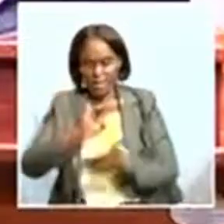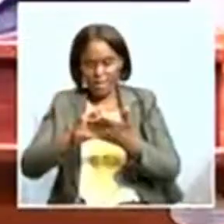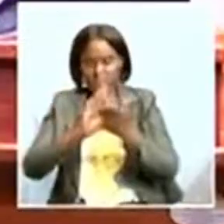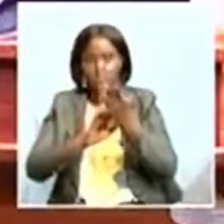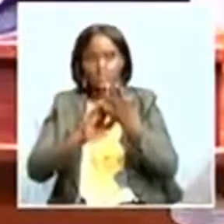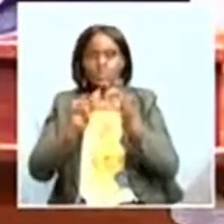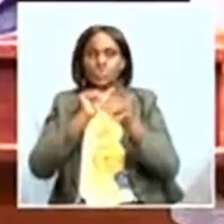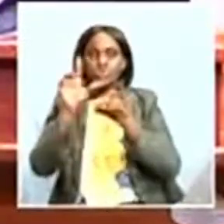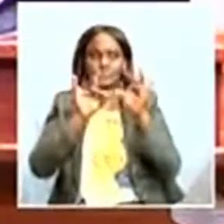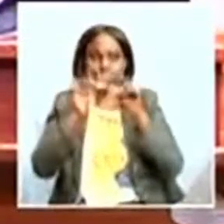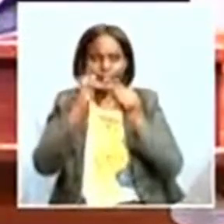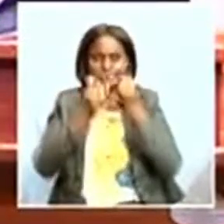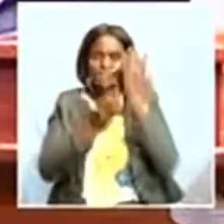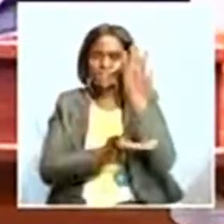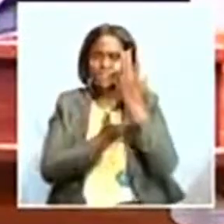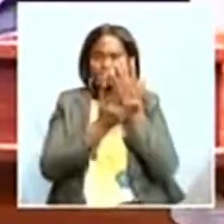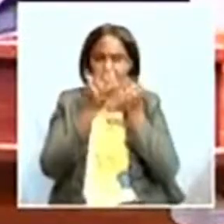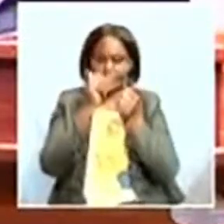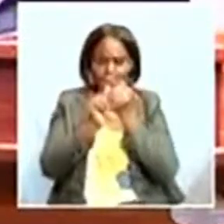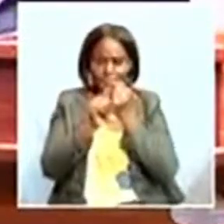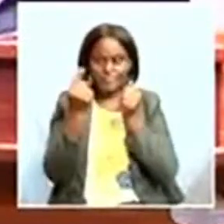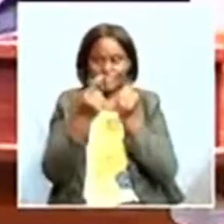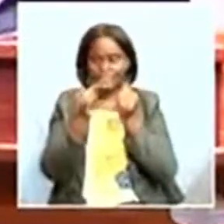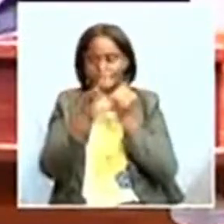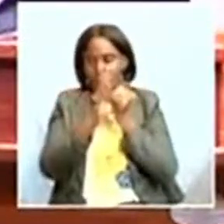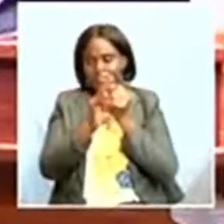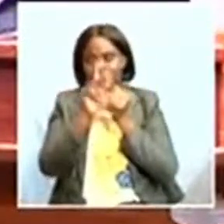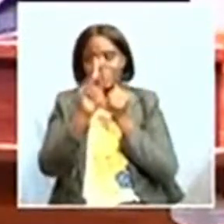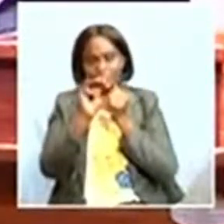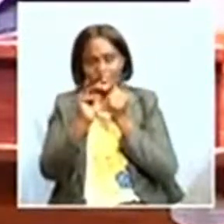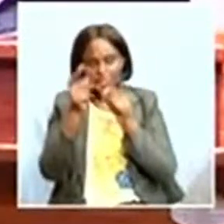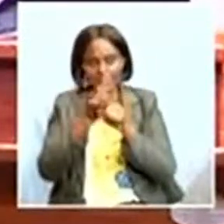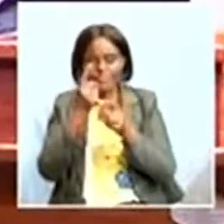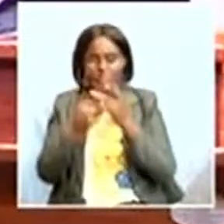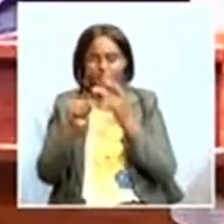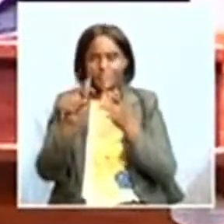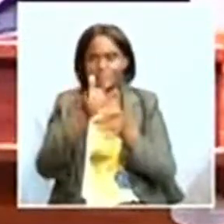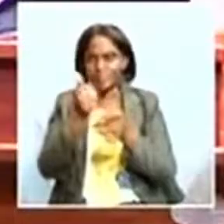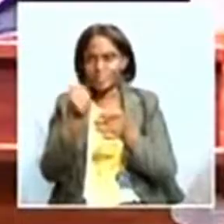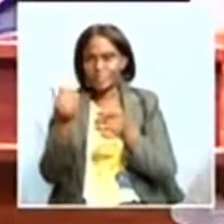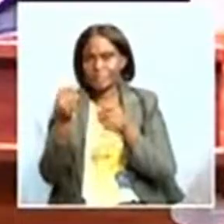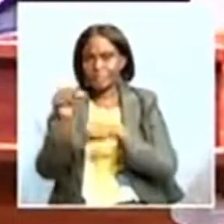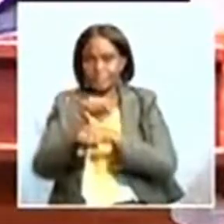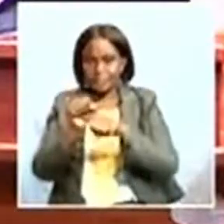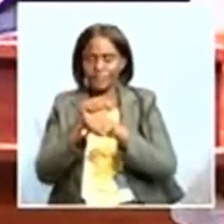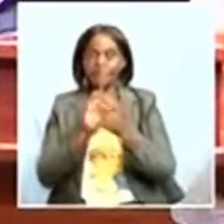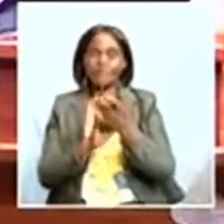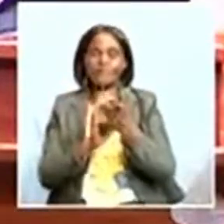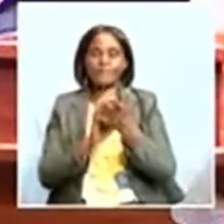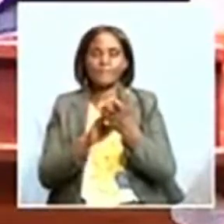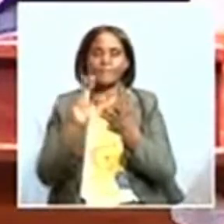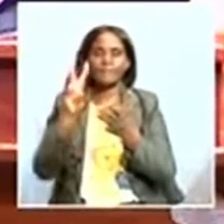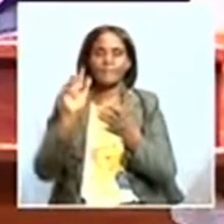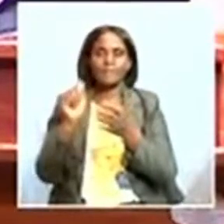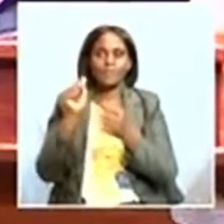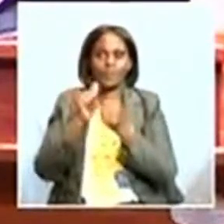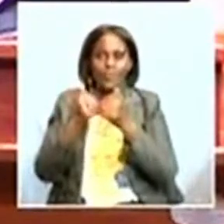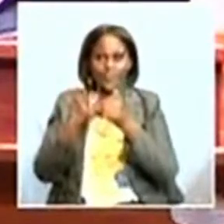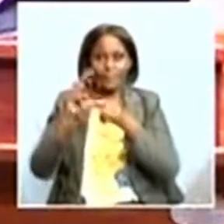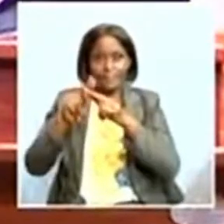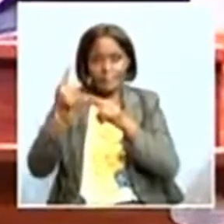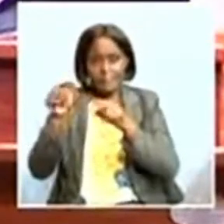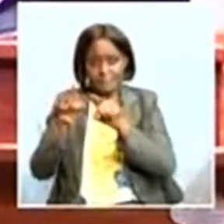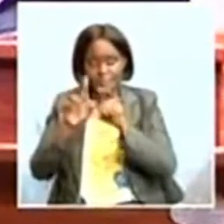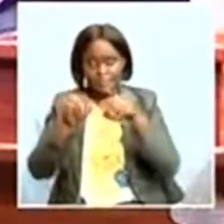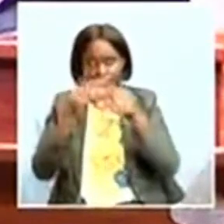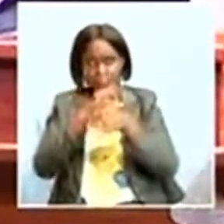selected for an upgrade as it is only 7 kilometers from Whitevika Secondary School, which offers Form 1. Given